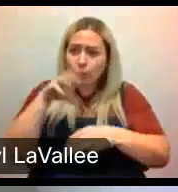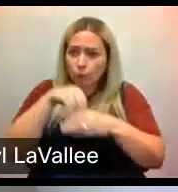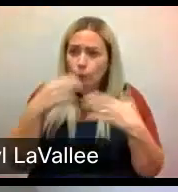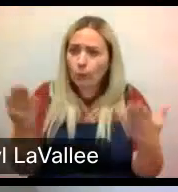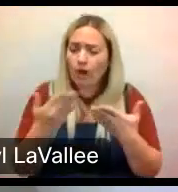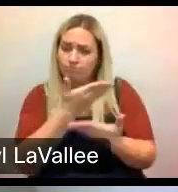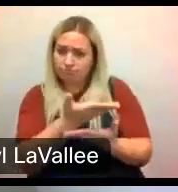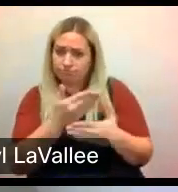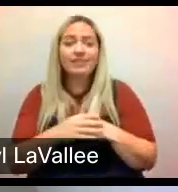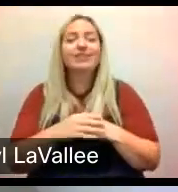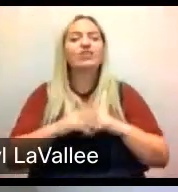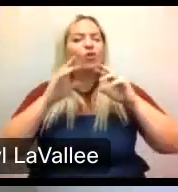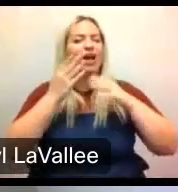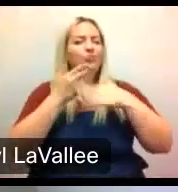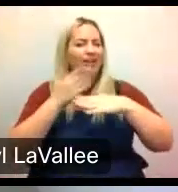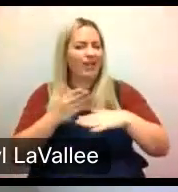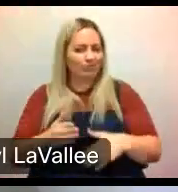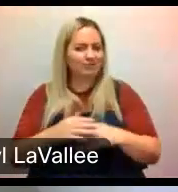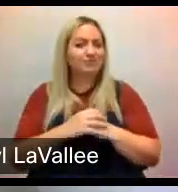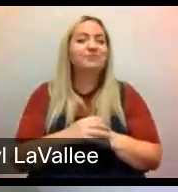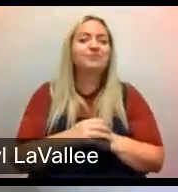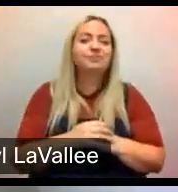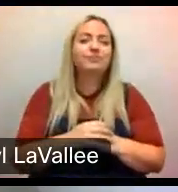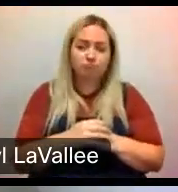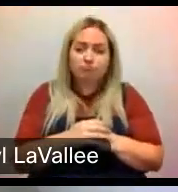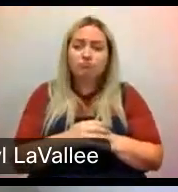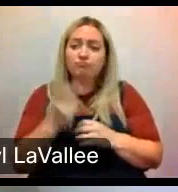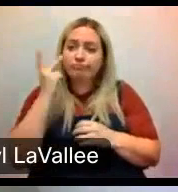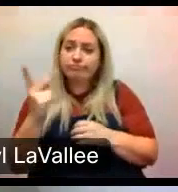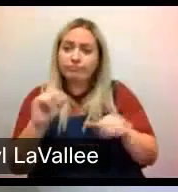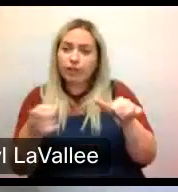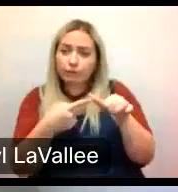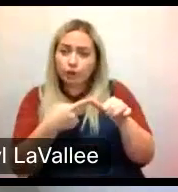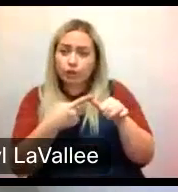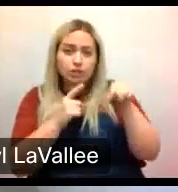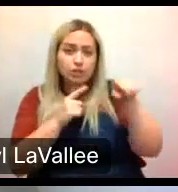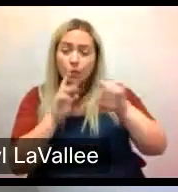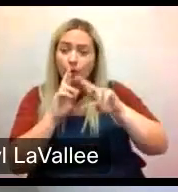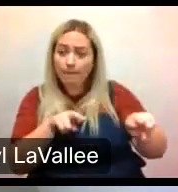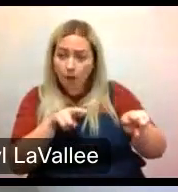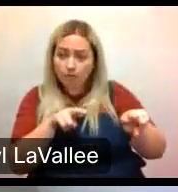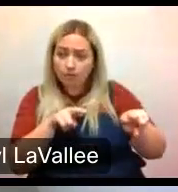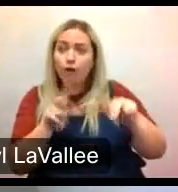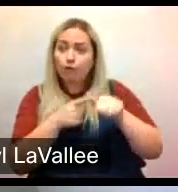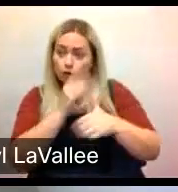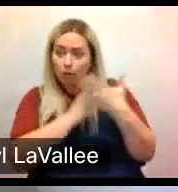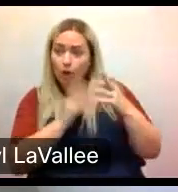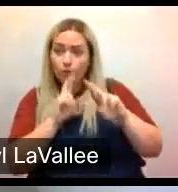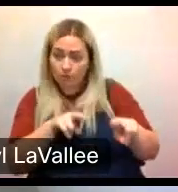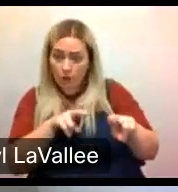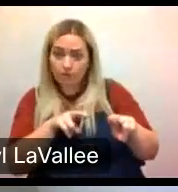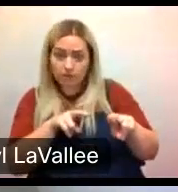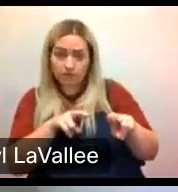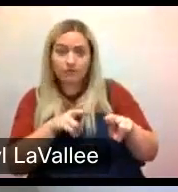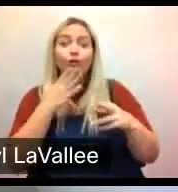includes. So let's break this down a little bit. We could look at that first response, or that first part of his response. I had a